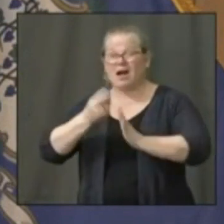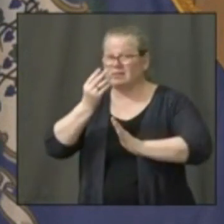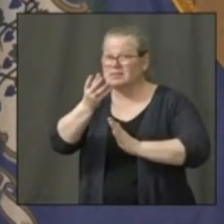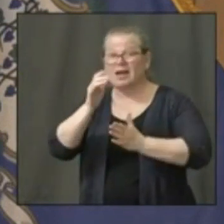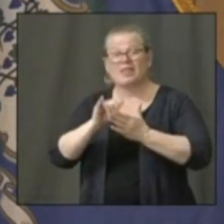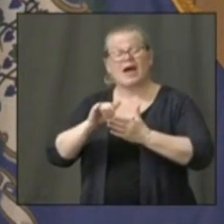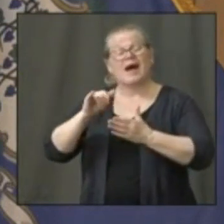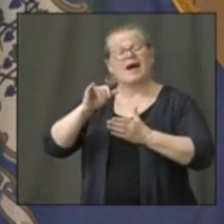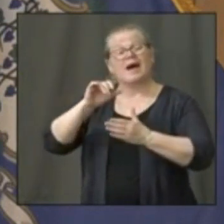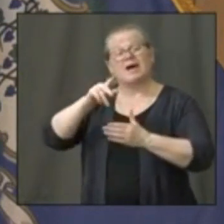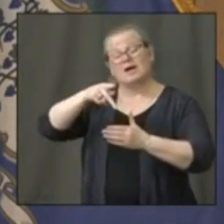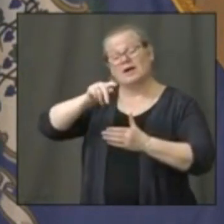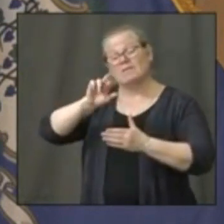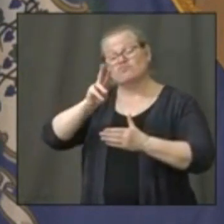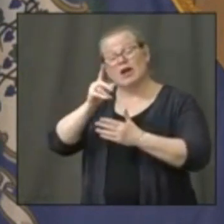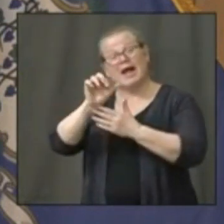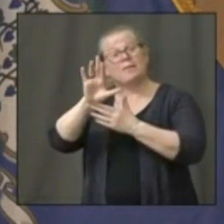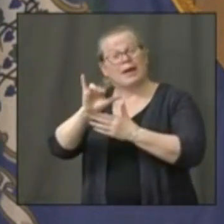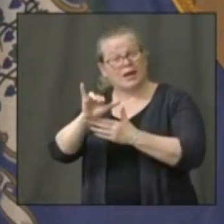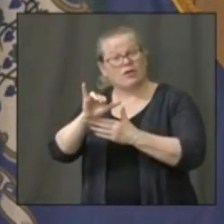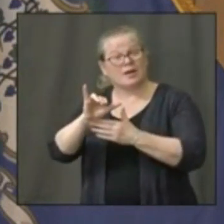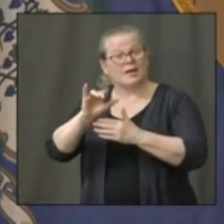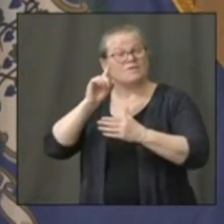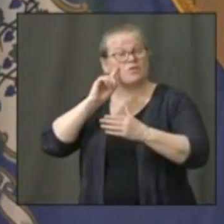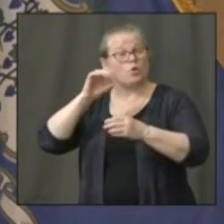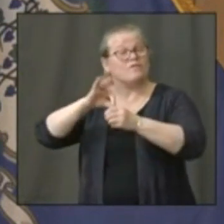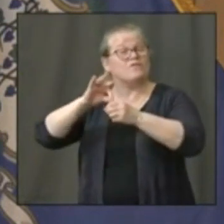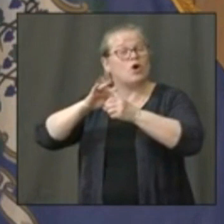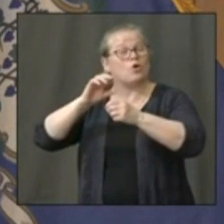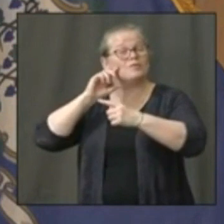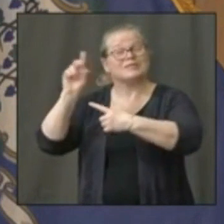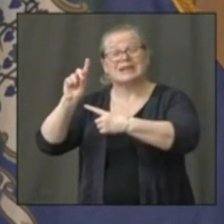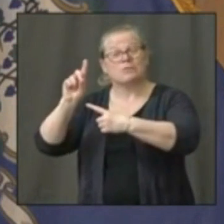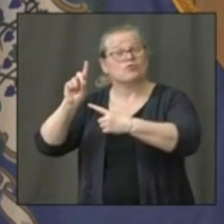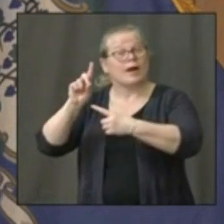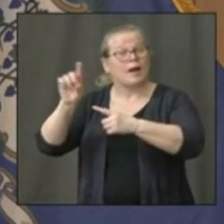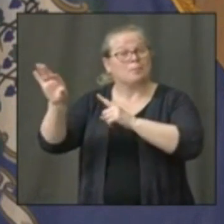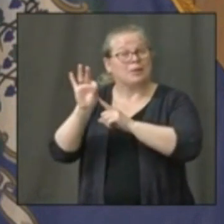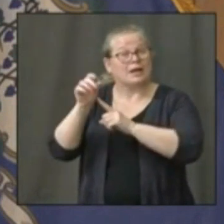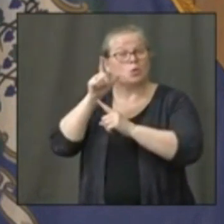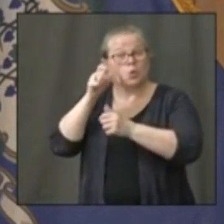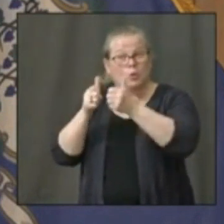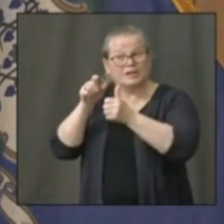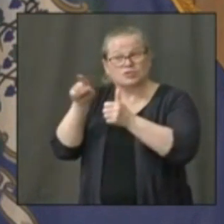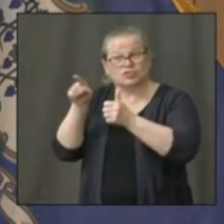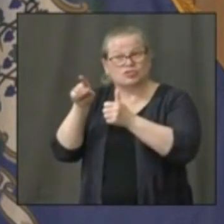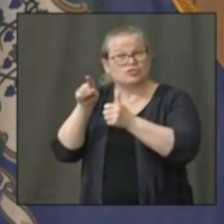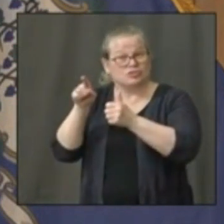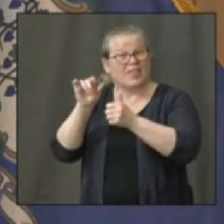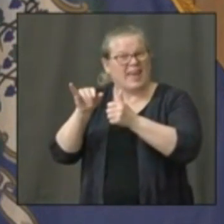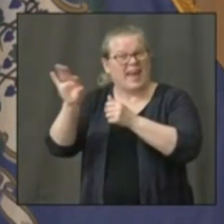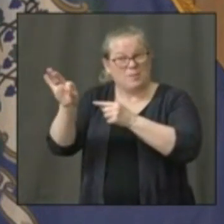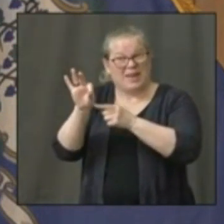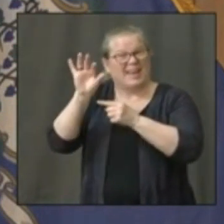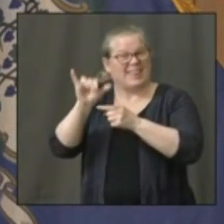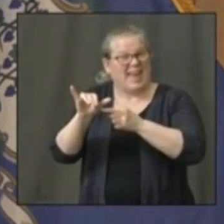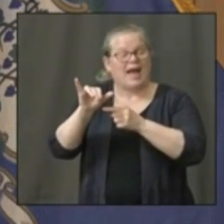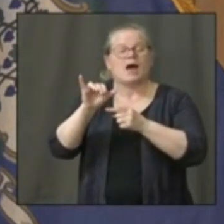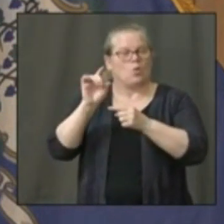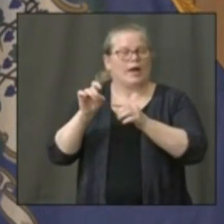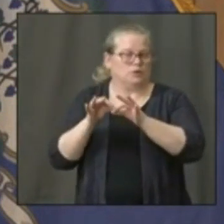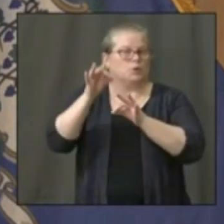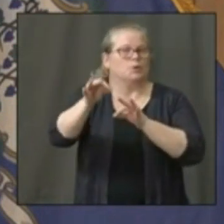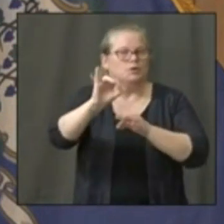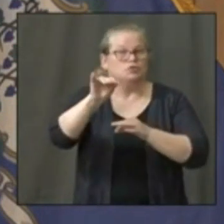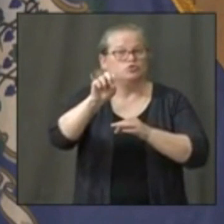the primary date to June 2nd, along with our neighbors. I'm not inclined to cancel any type of a vote, and I do have a stay-at-home rule.